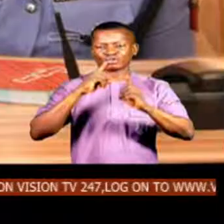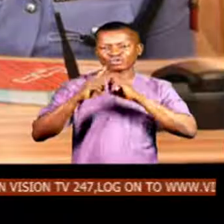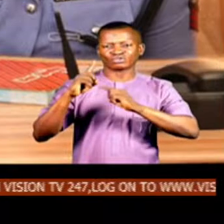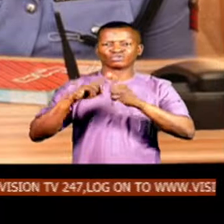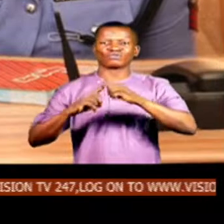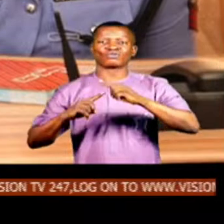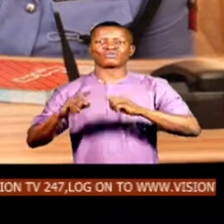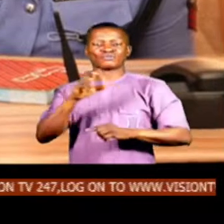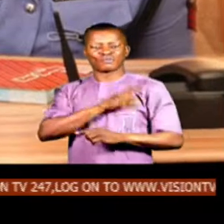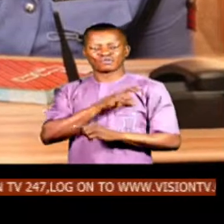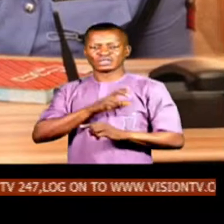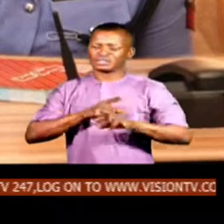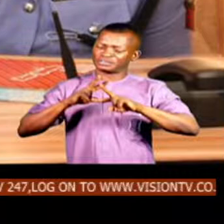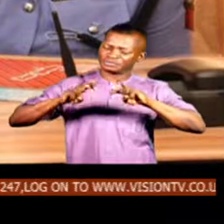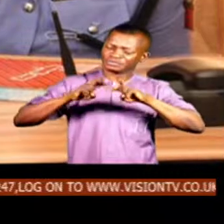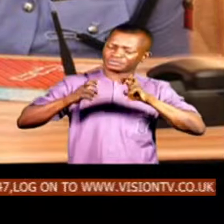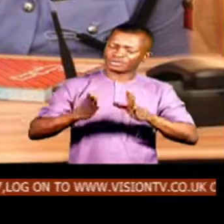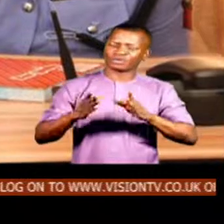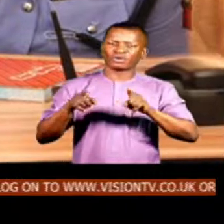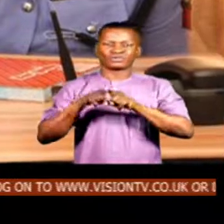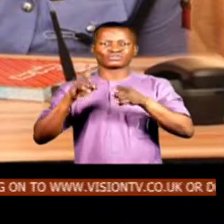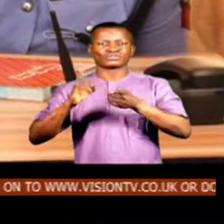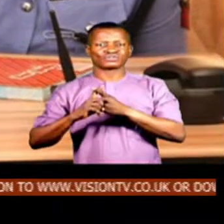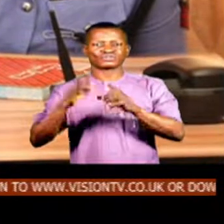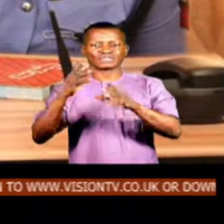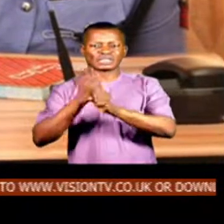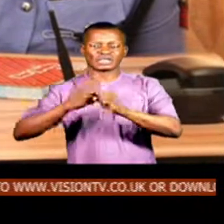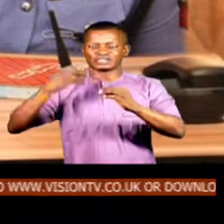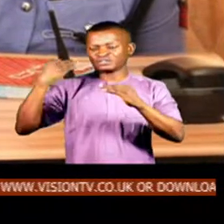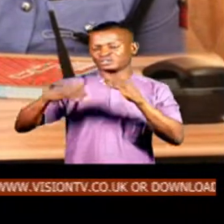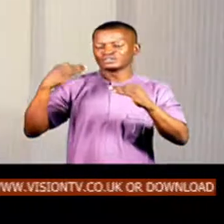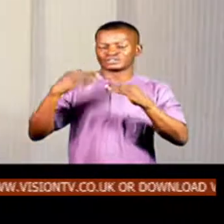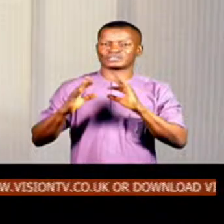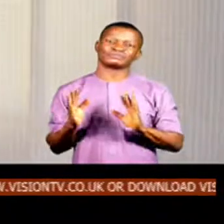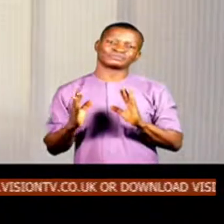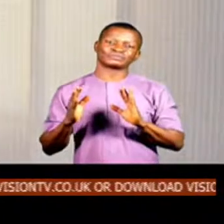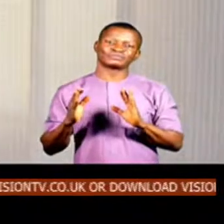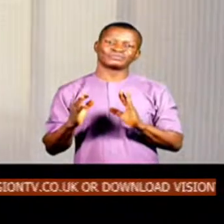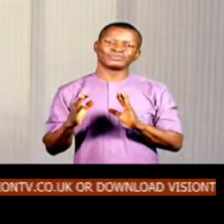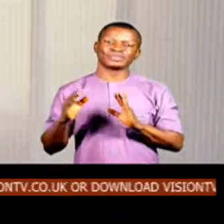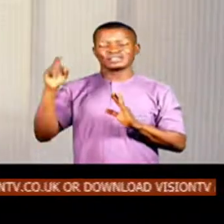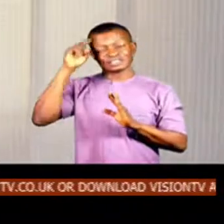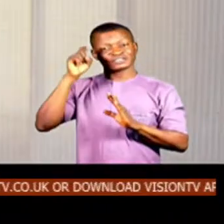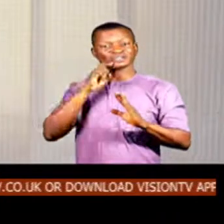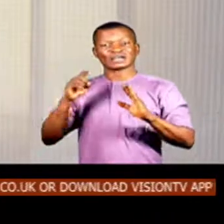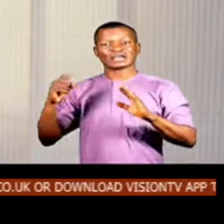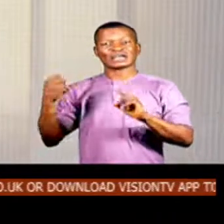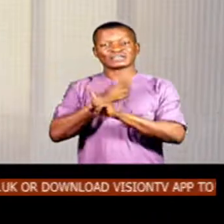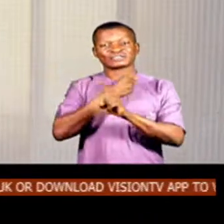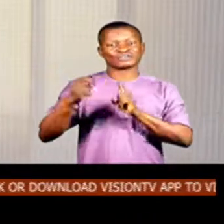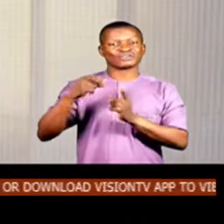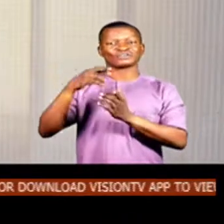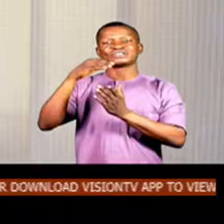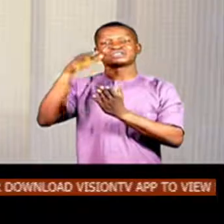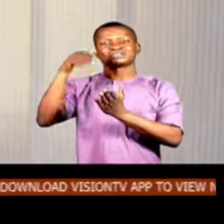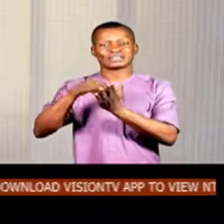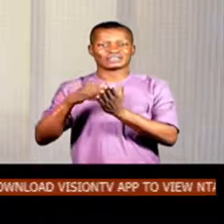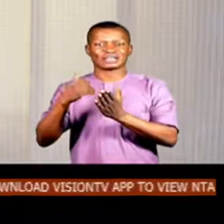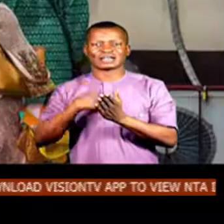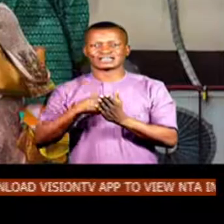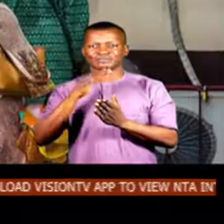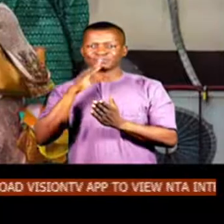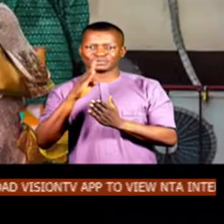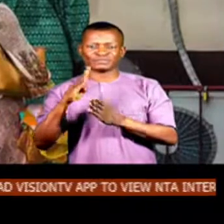with police investigators and to also navigate the justice system. Sexual assault referral centers have been around